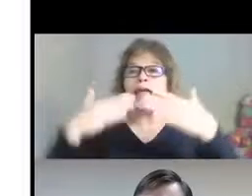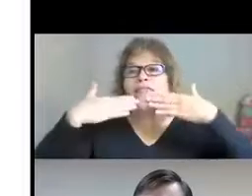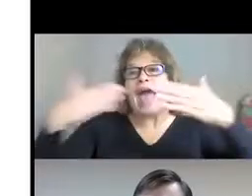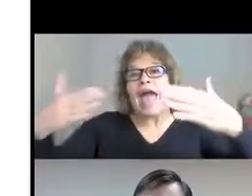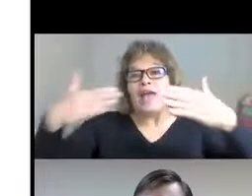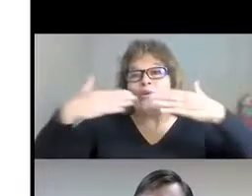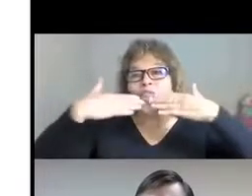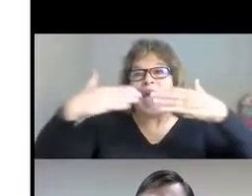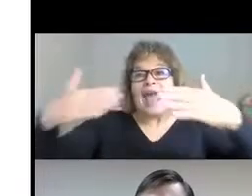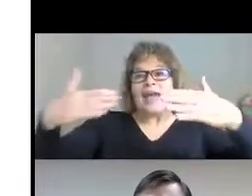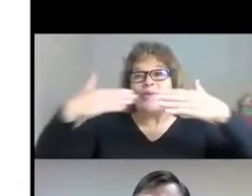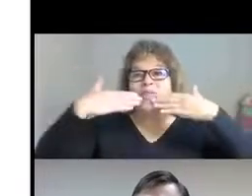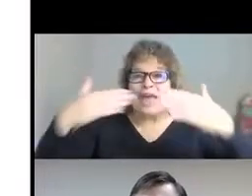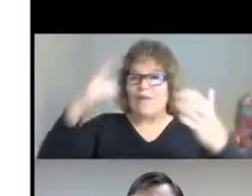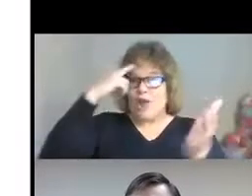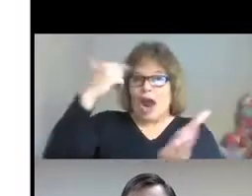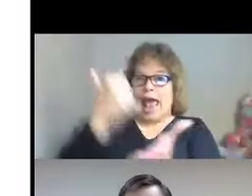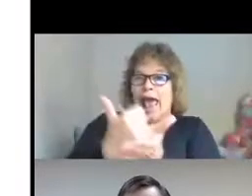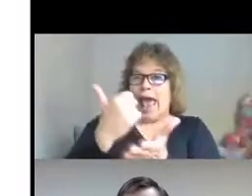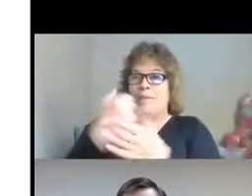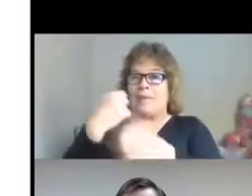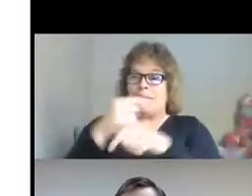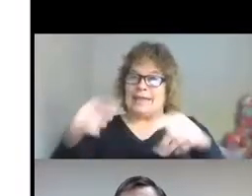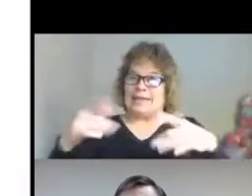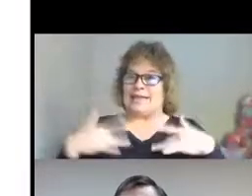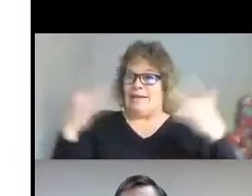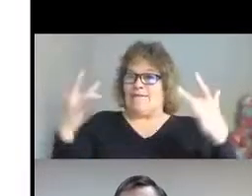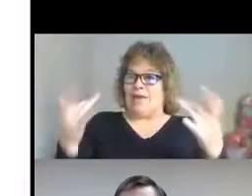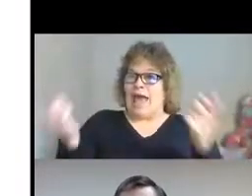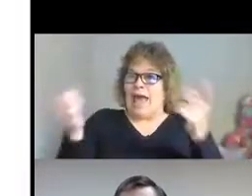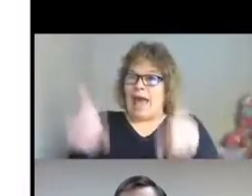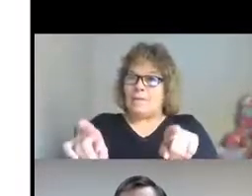for helping us to make this event happen.